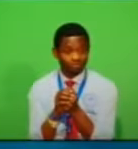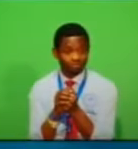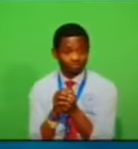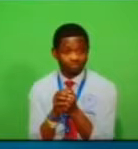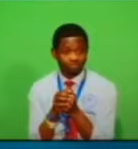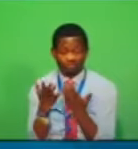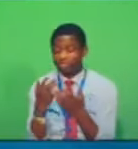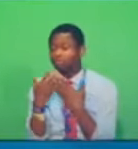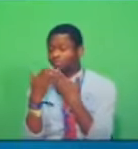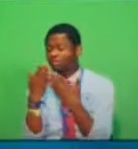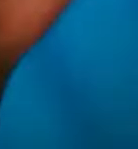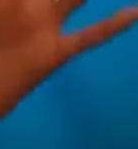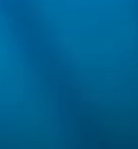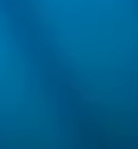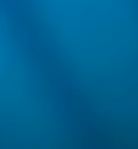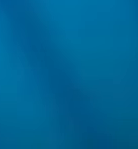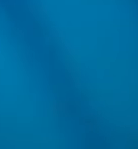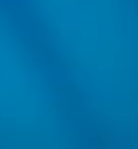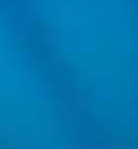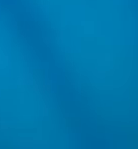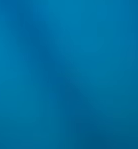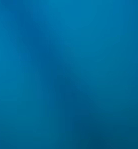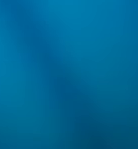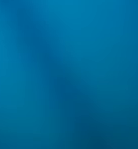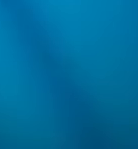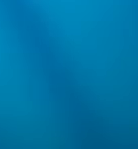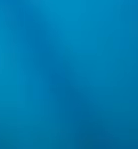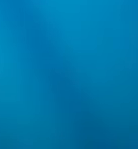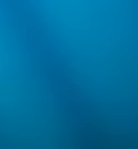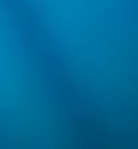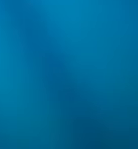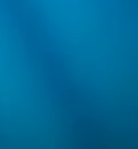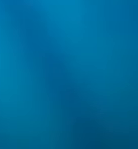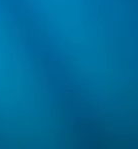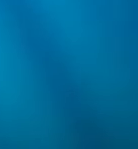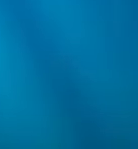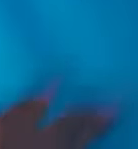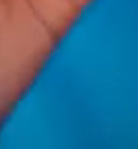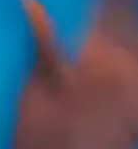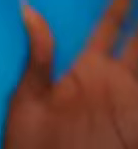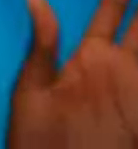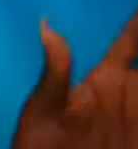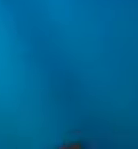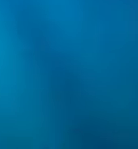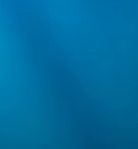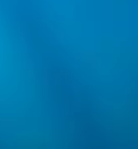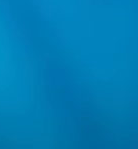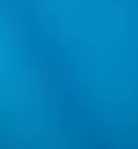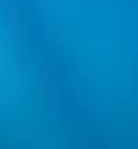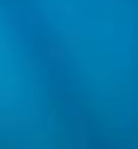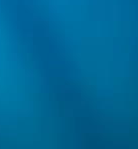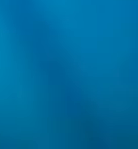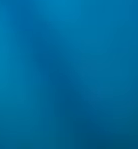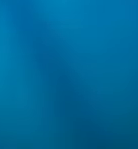Elvis, thank you very much for inviting me here. I feel like a bit of a fraud. I'm not a Church of Pentecost member. That is my disclaimer. I